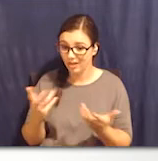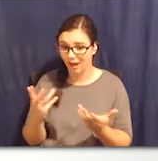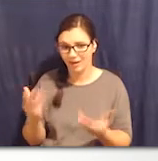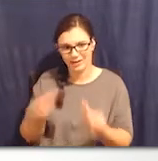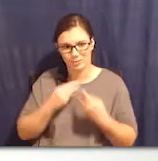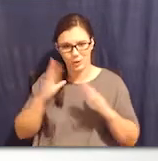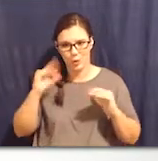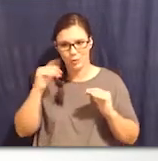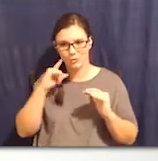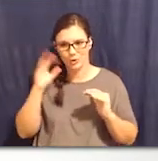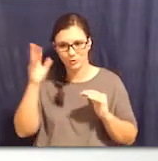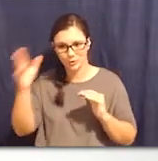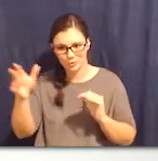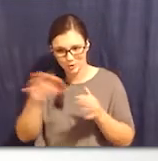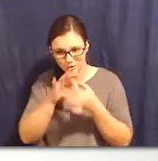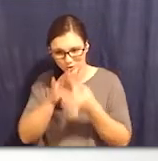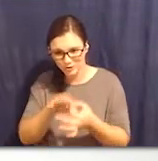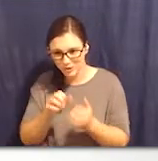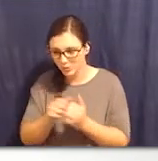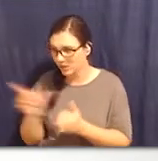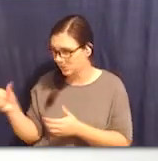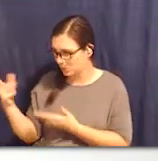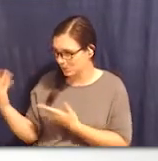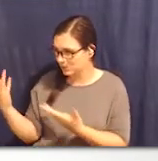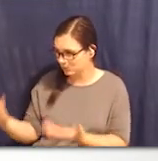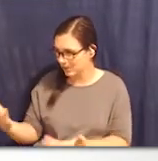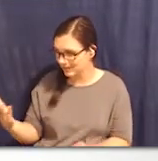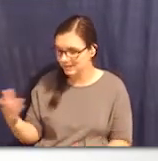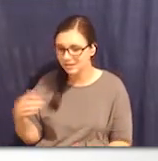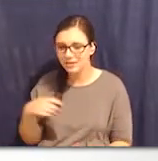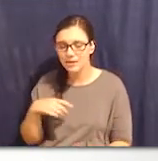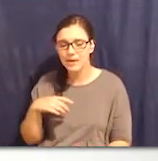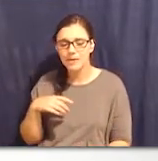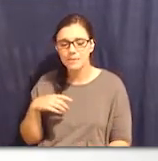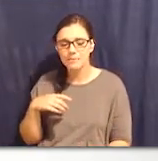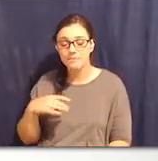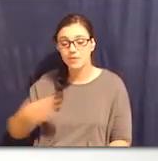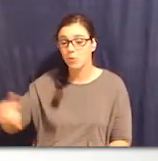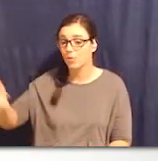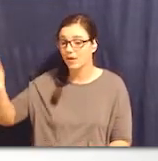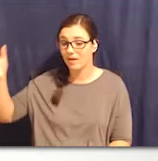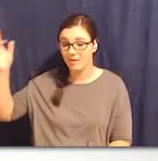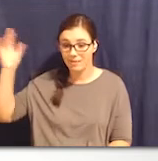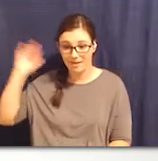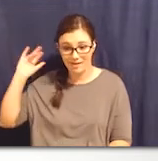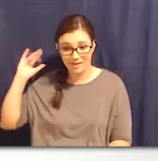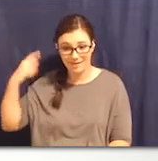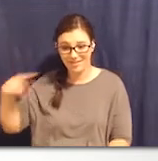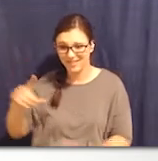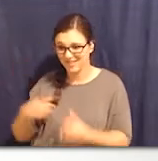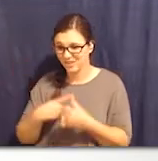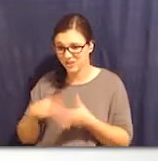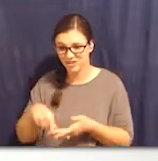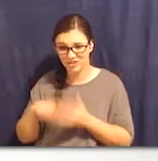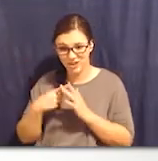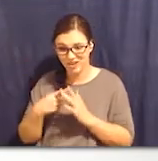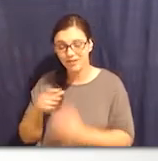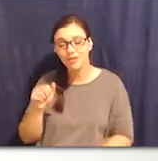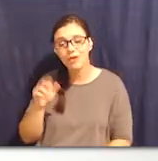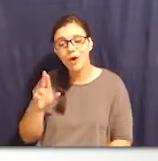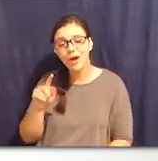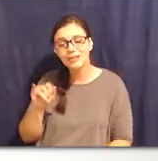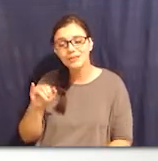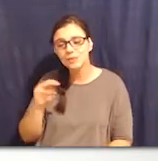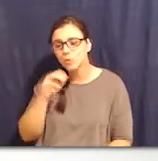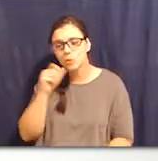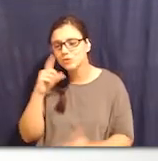has changed a lot and gives me hope for the future along the lines of what you are suggesting is that way back when I